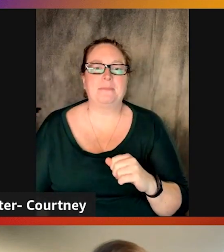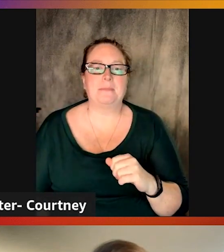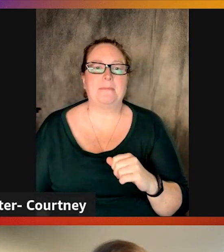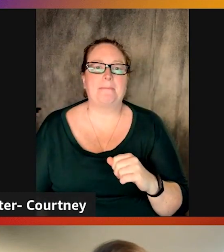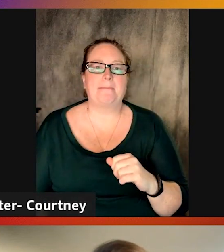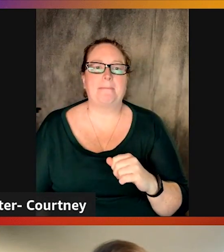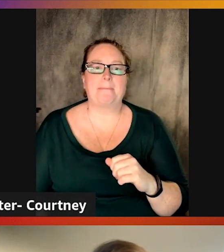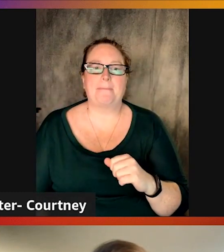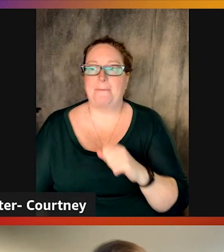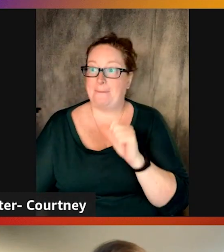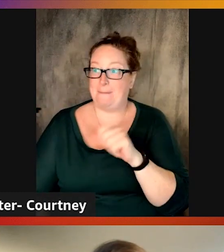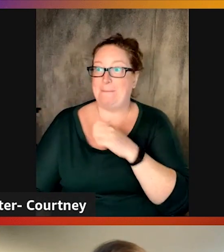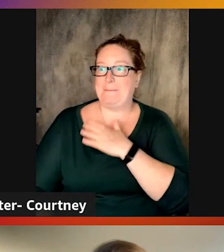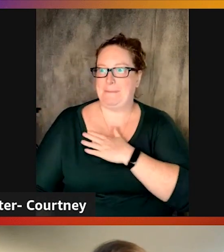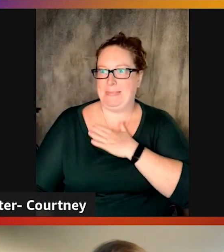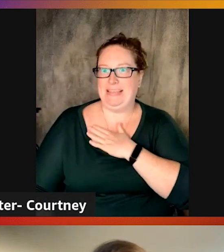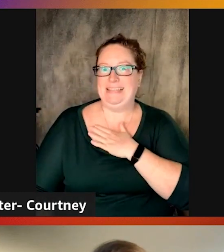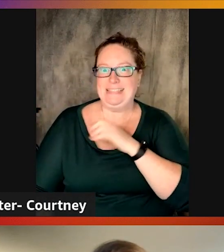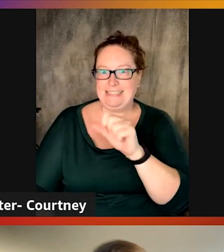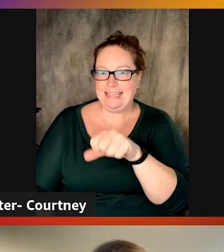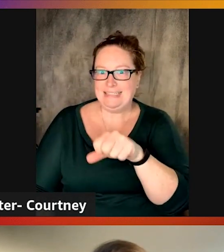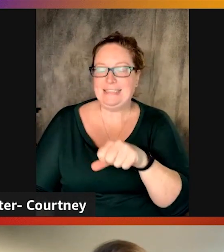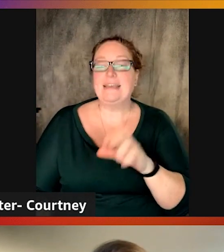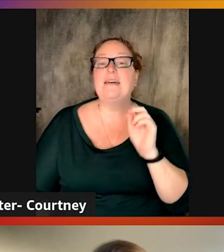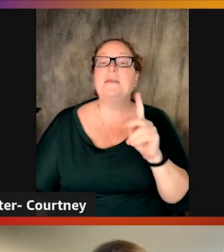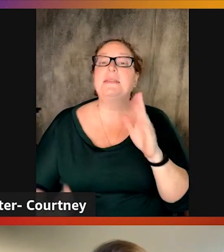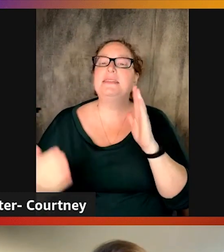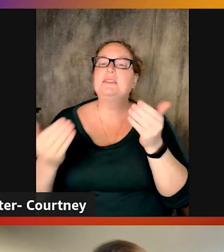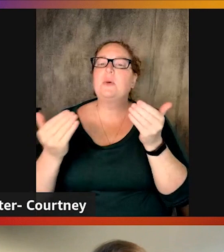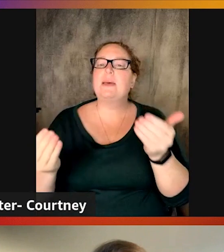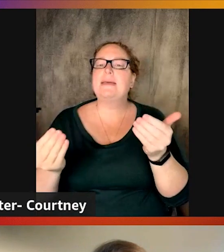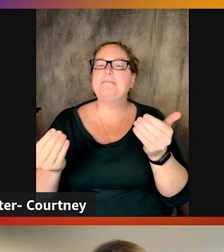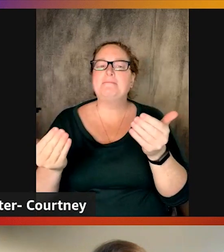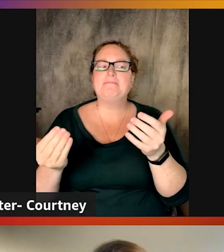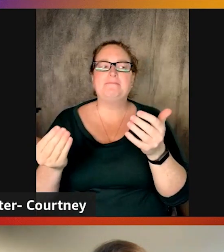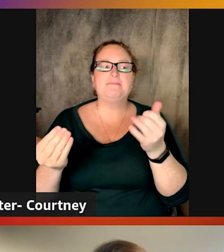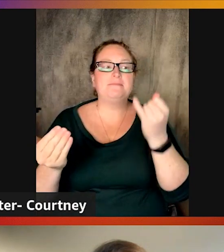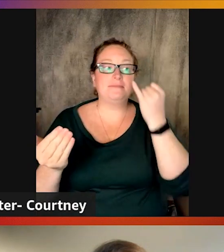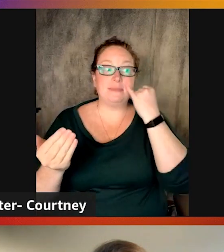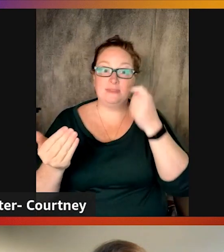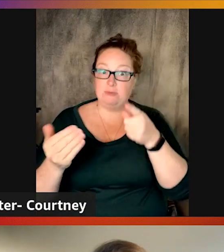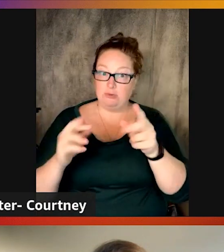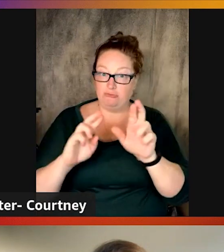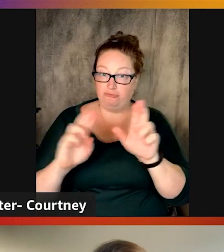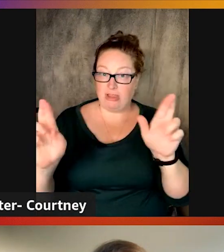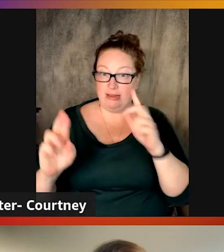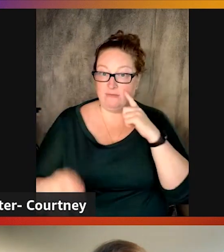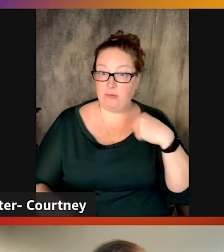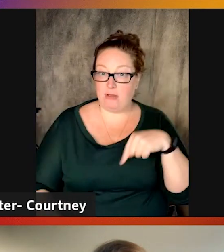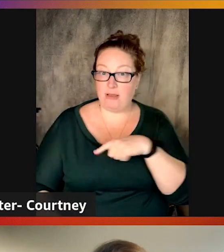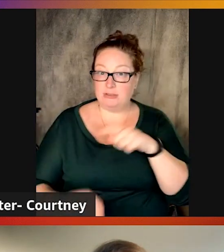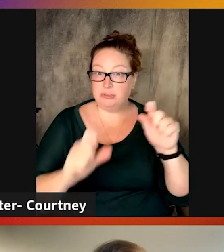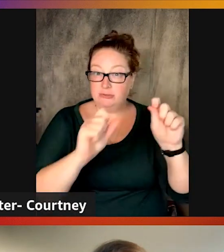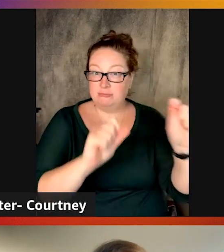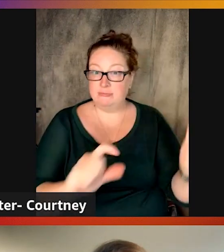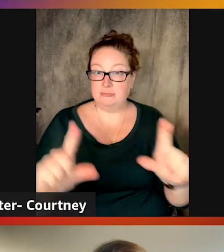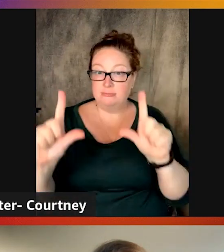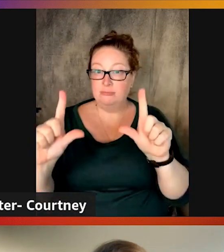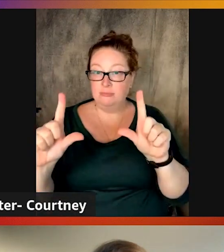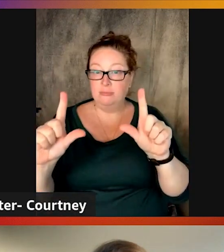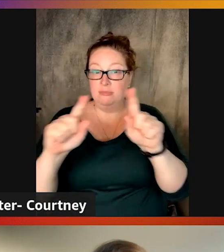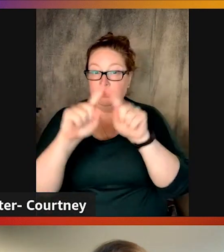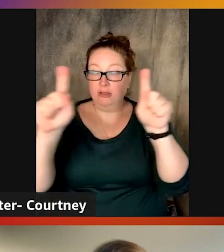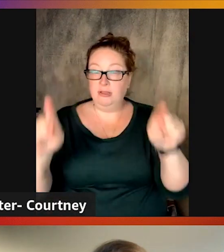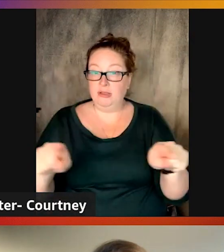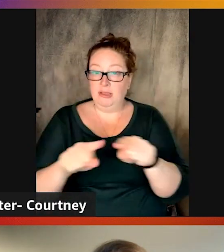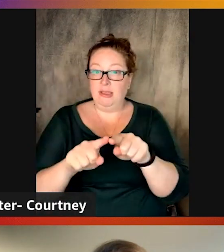Yeah, please do. So let's go ahead, and if you are ready for us to bring up your screen, I